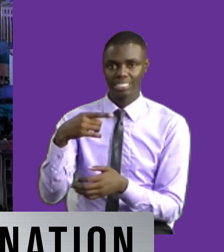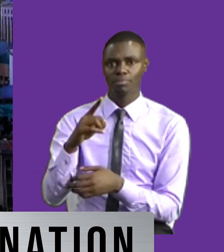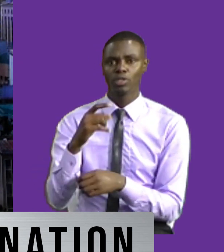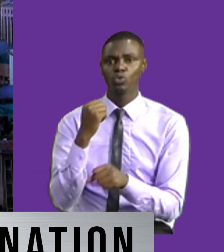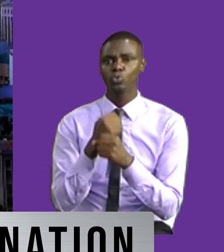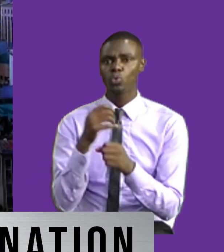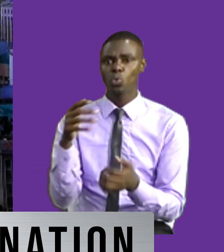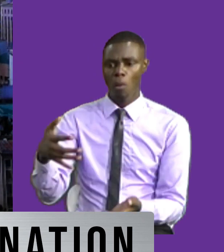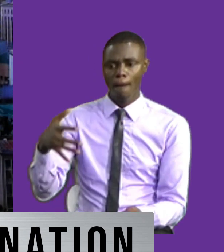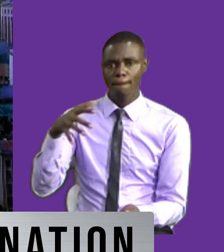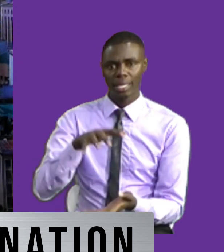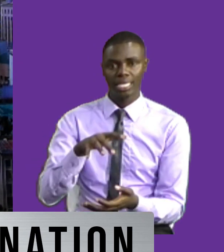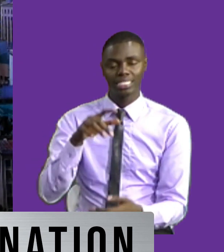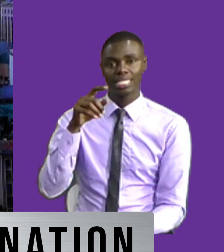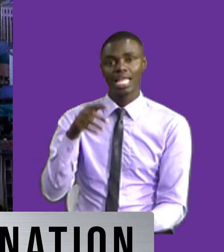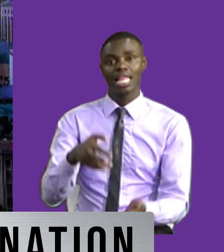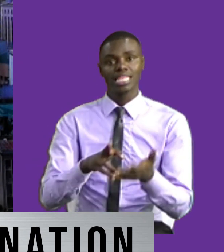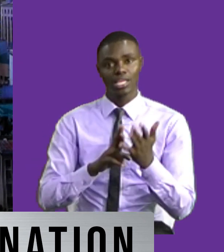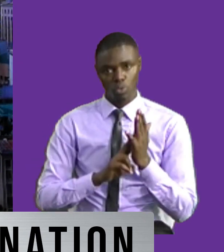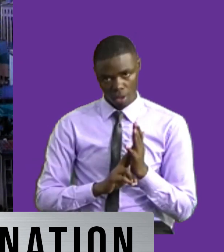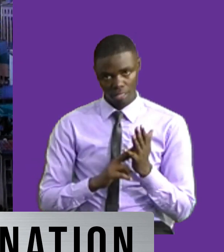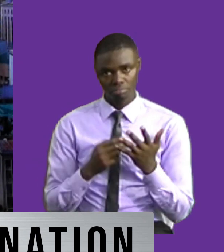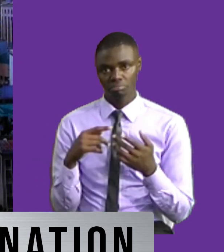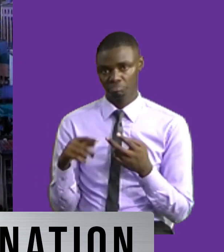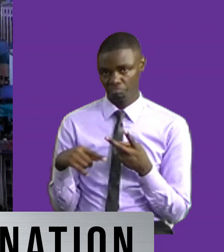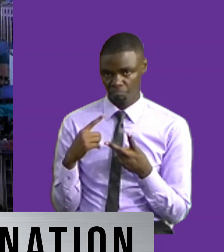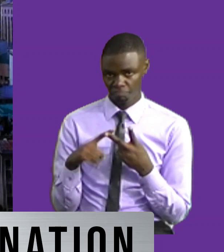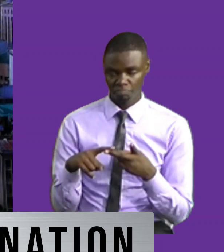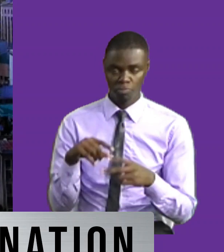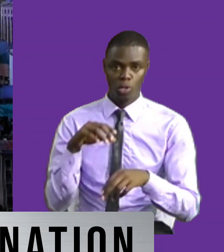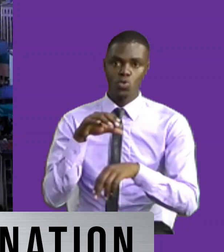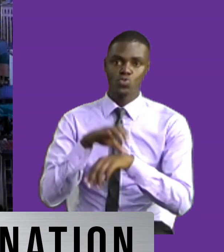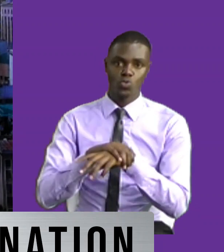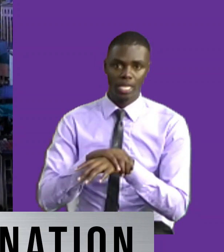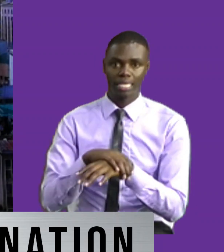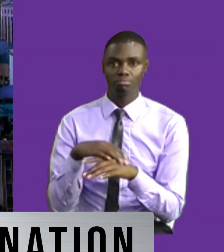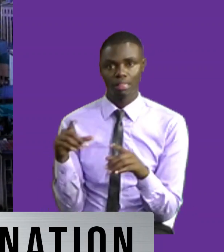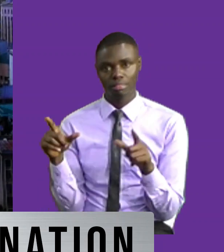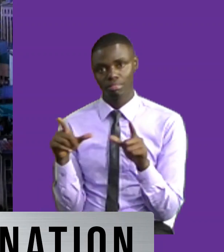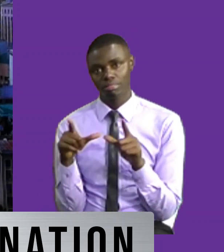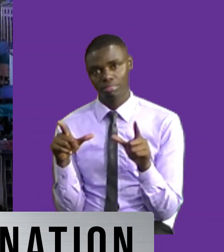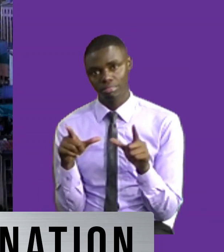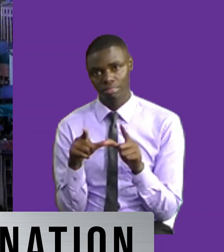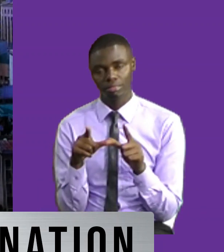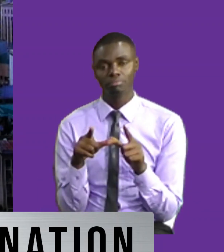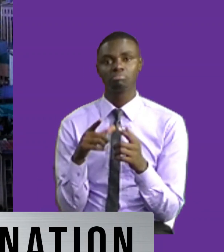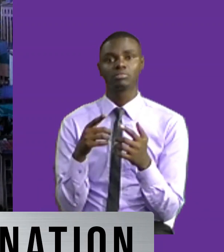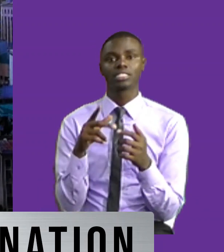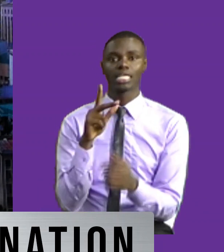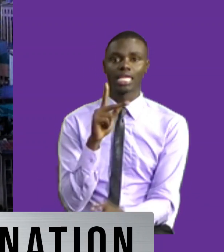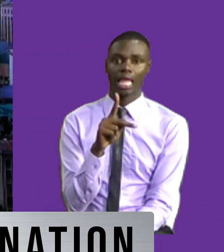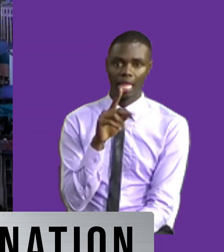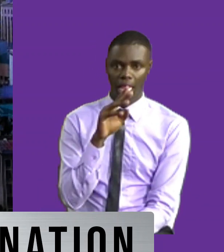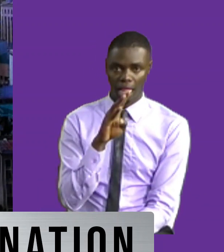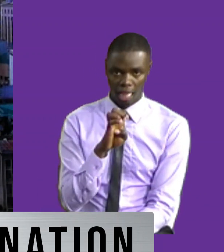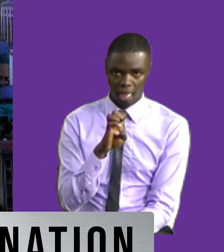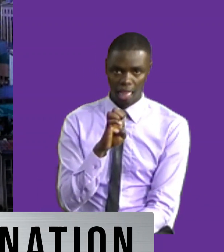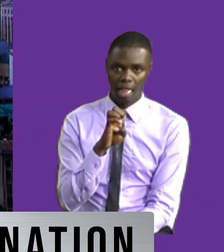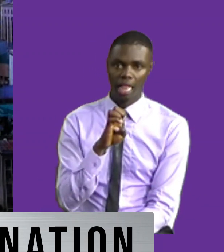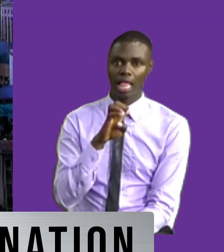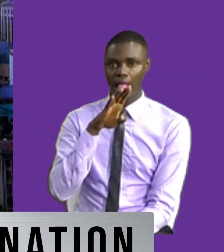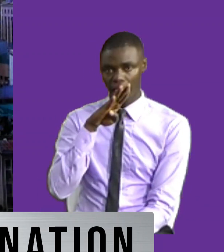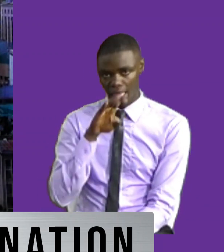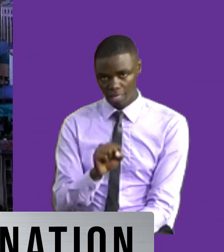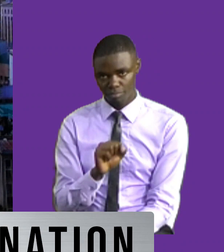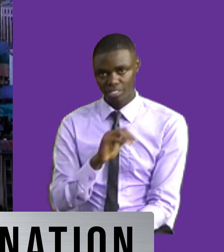do packaging, you will require to go an extra mile to obtain certification like Kenya Bureau of Standards, KEBS,